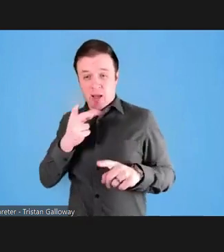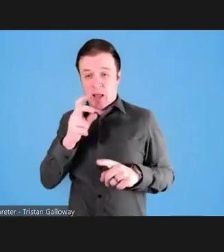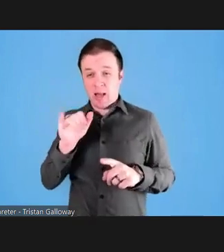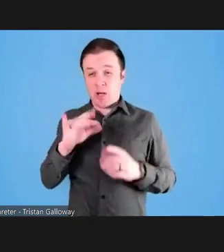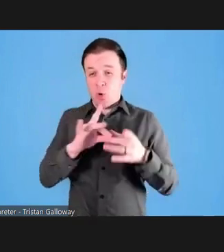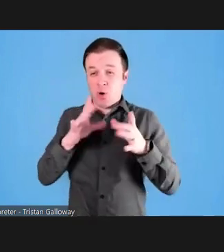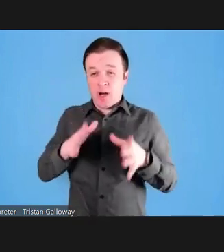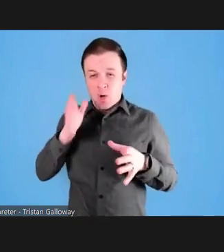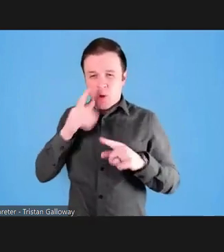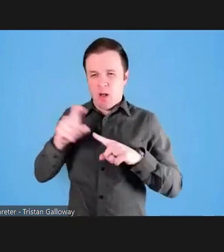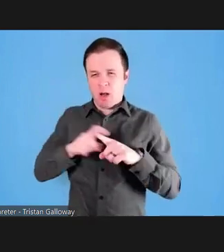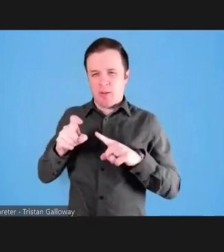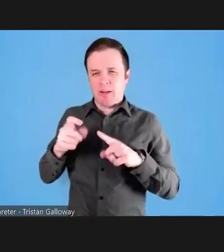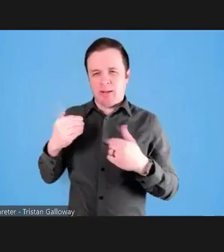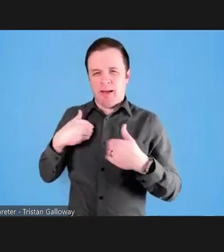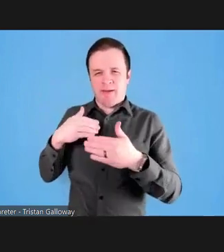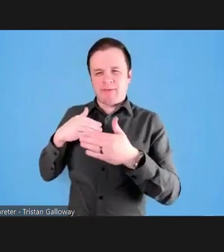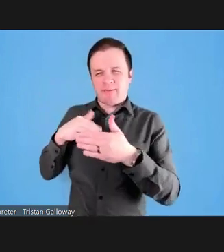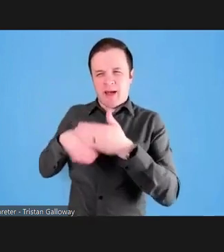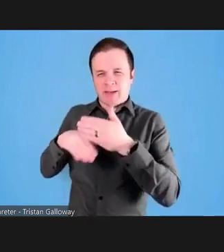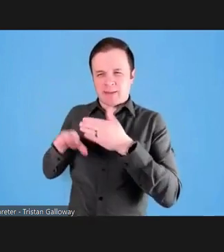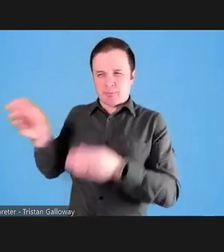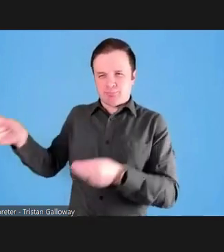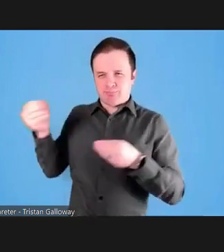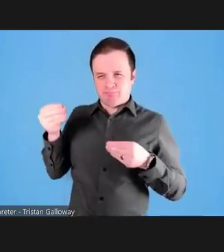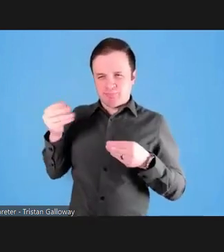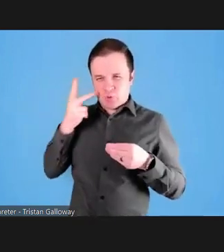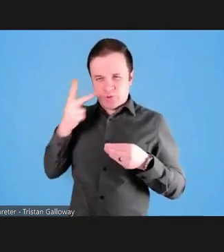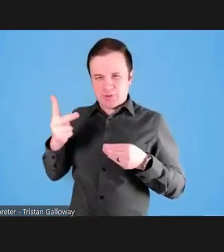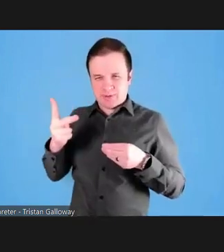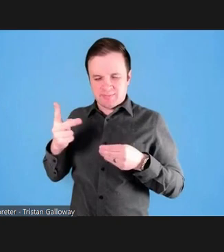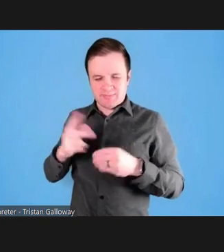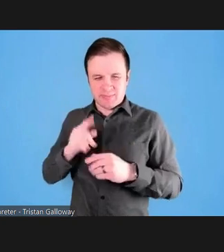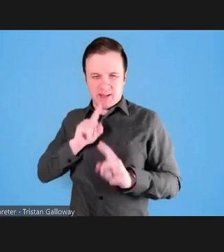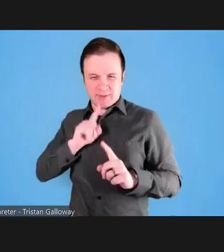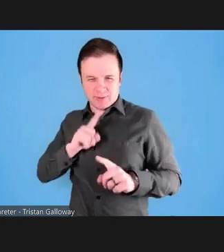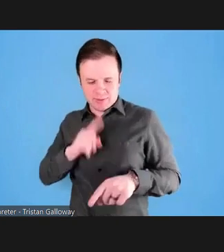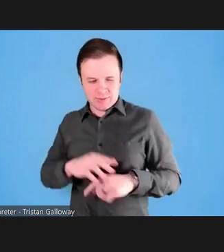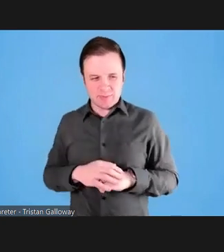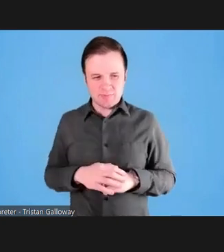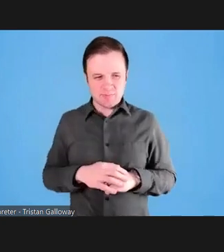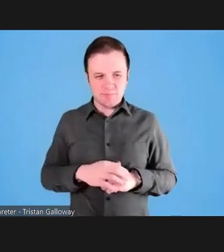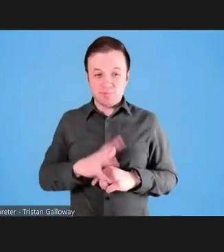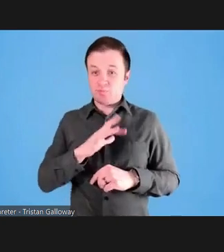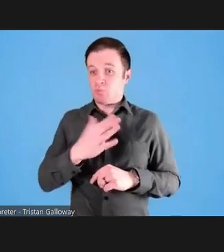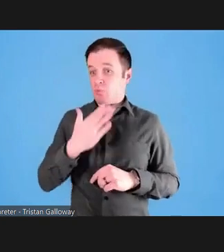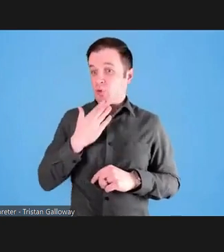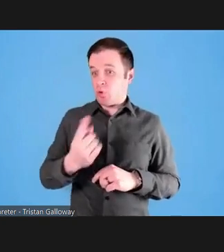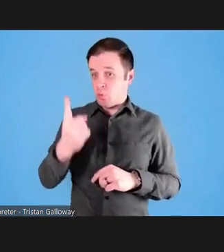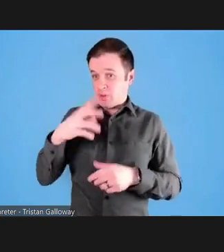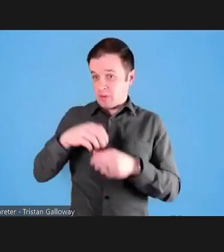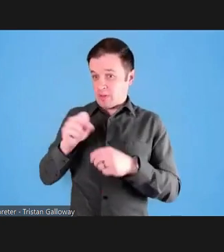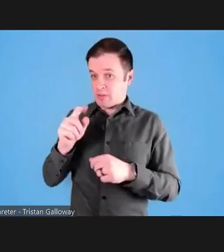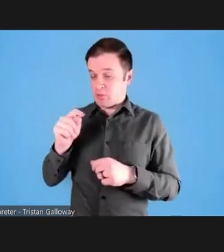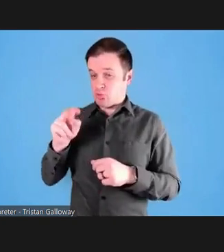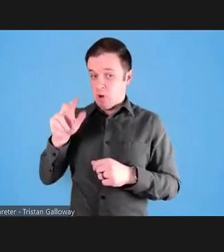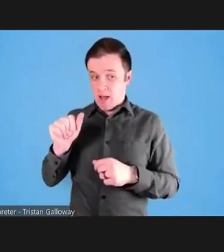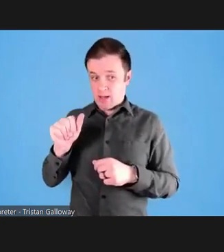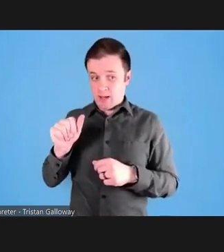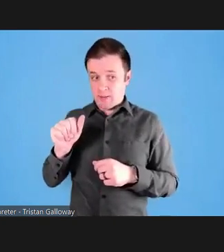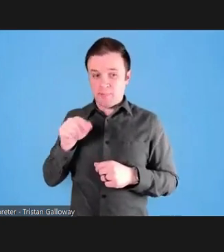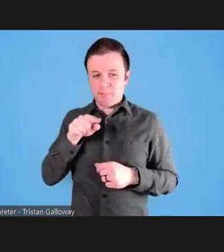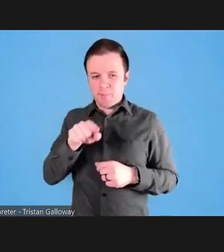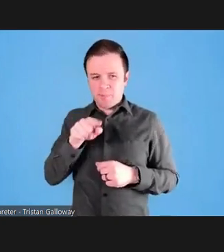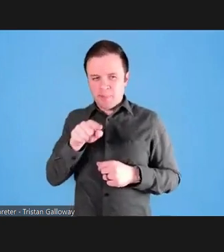automatically have access to the completed requests. A nice feature in Strata are the informational hover eyes